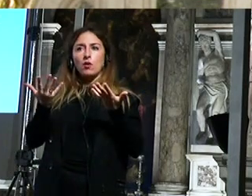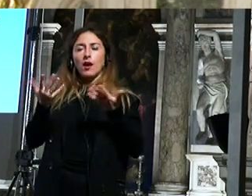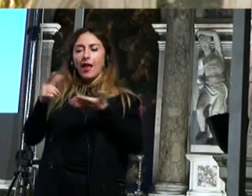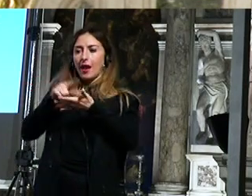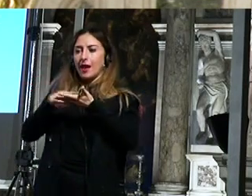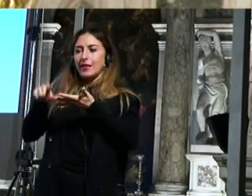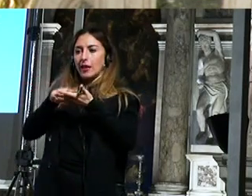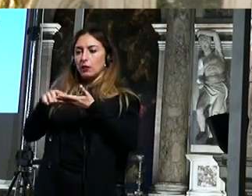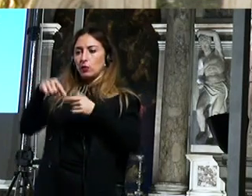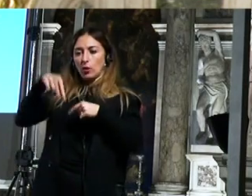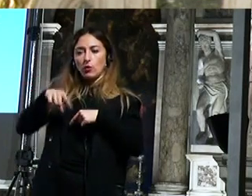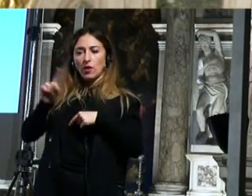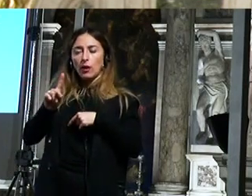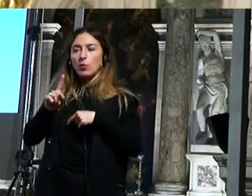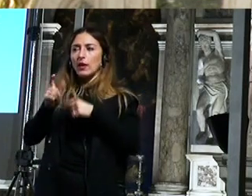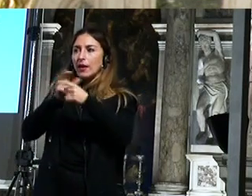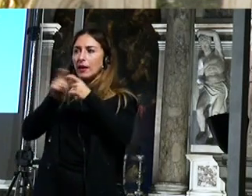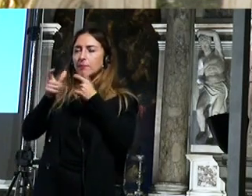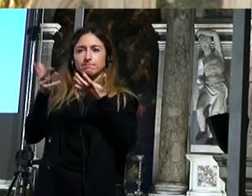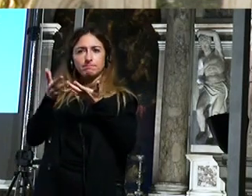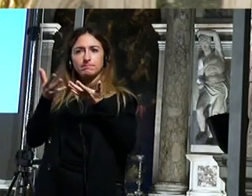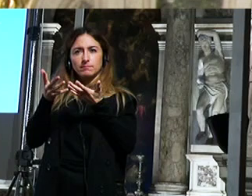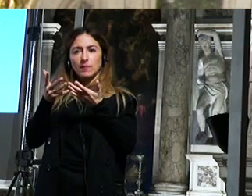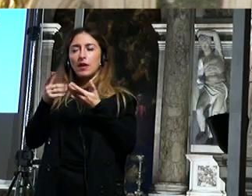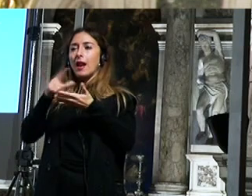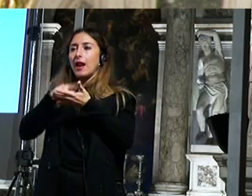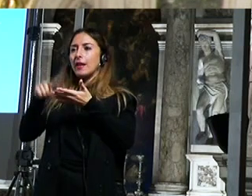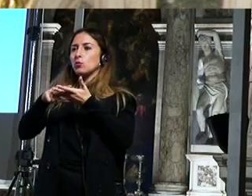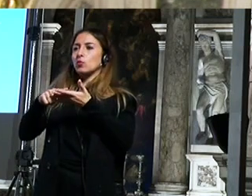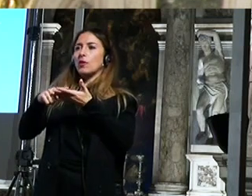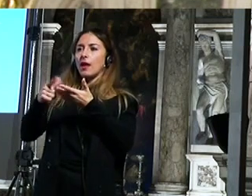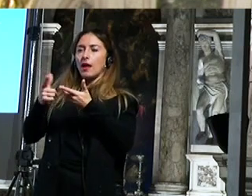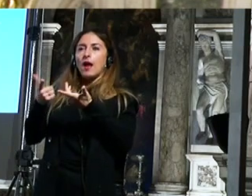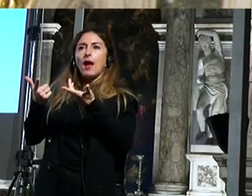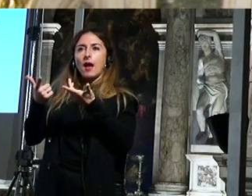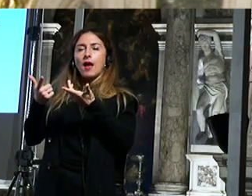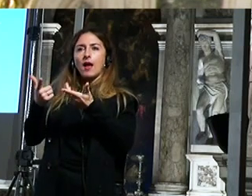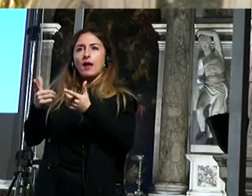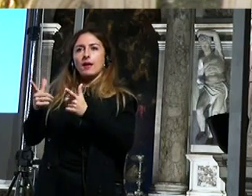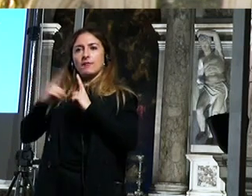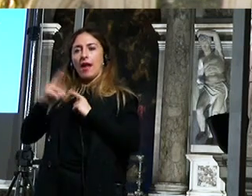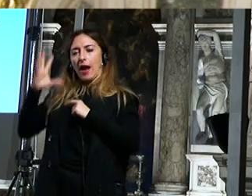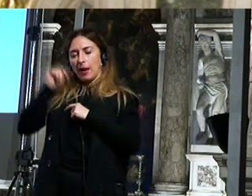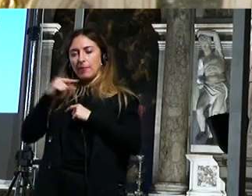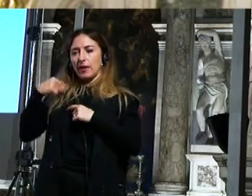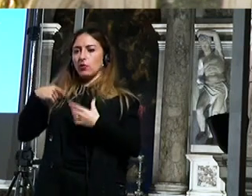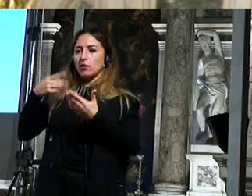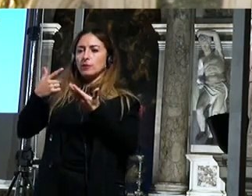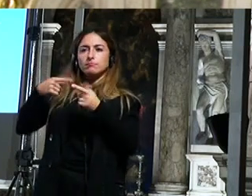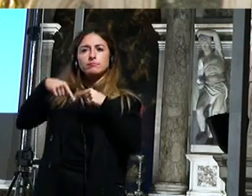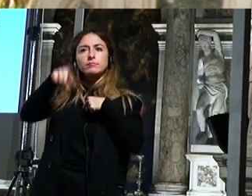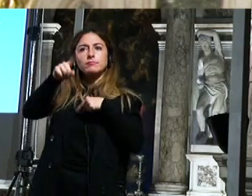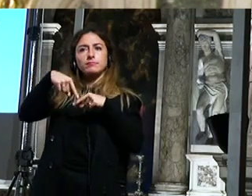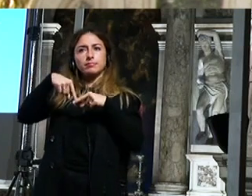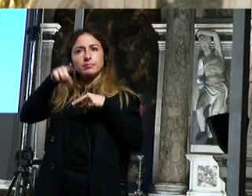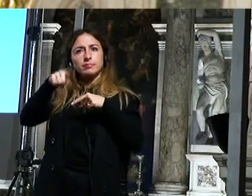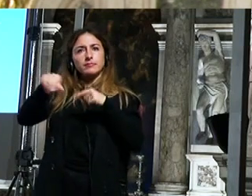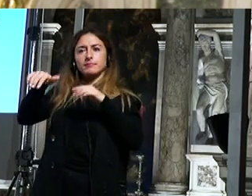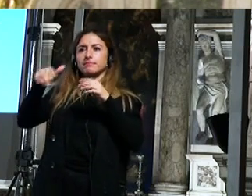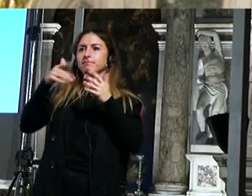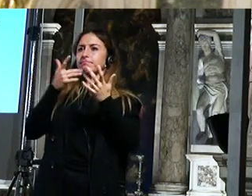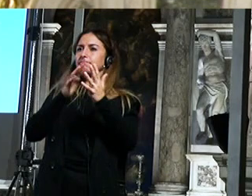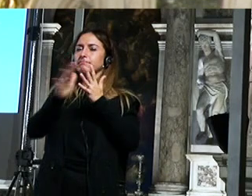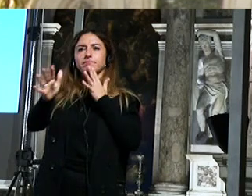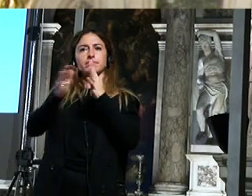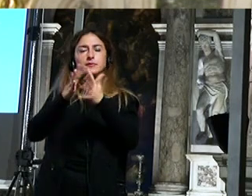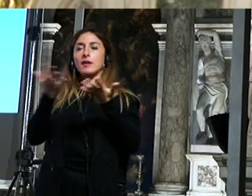and we come back from there. So for me, sometimes it's helpful to begin with a sense of elsewhere. So if